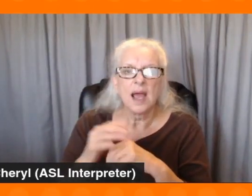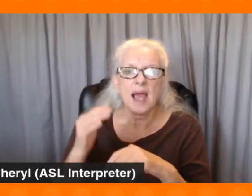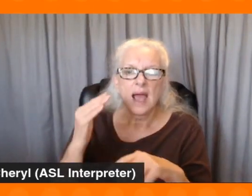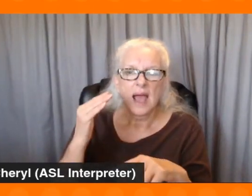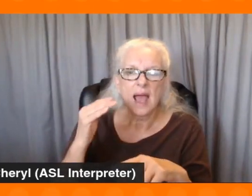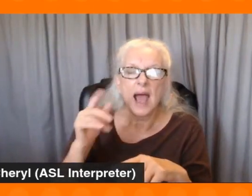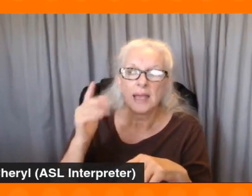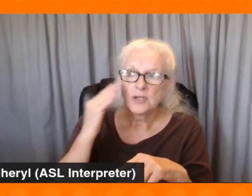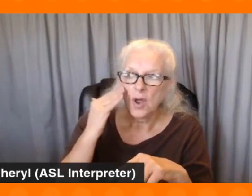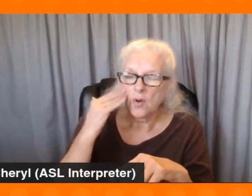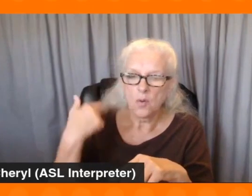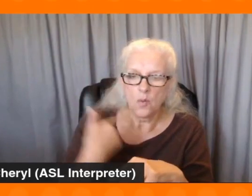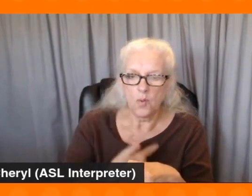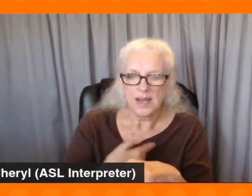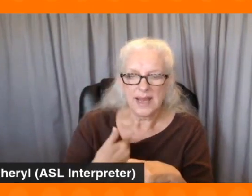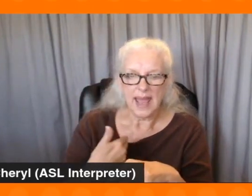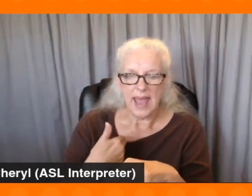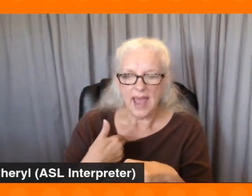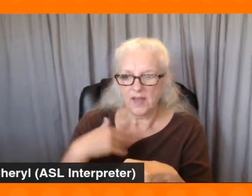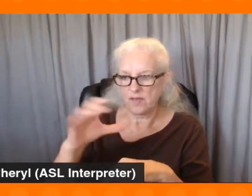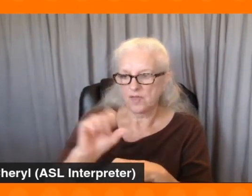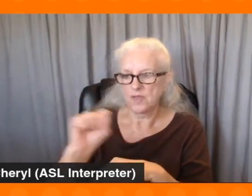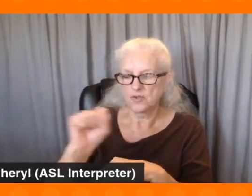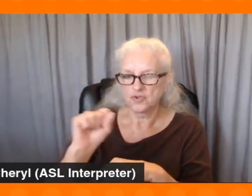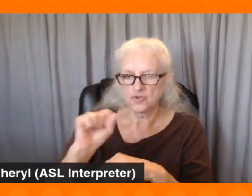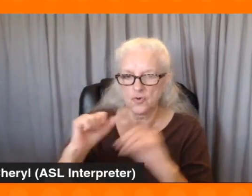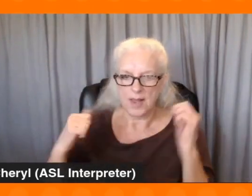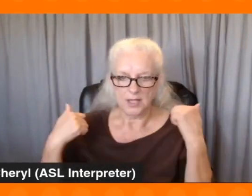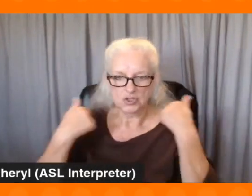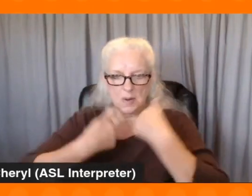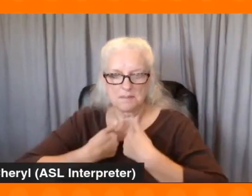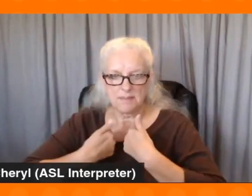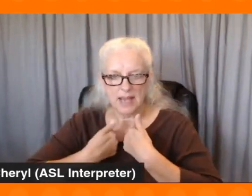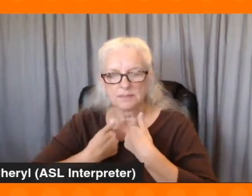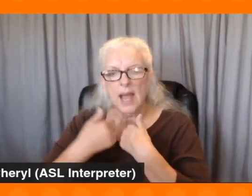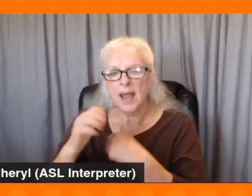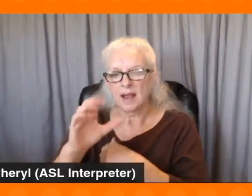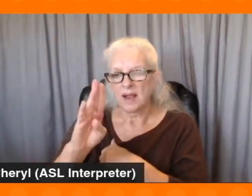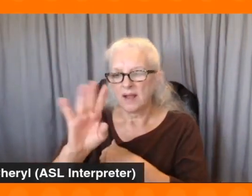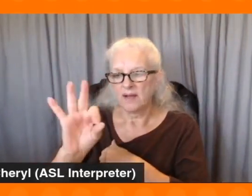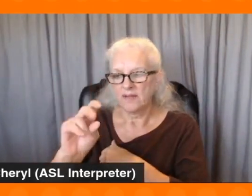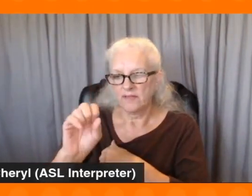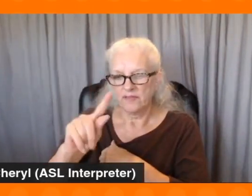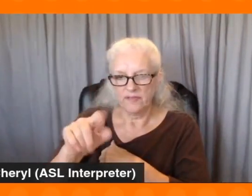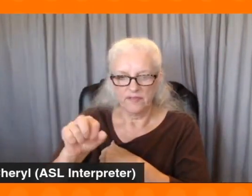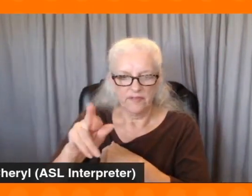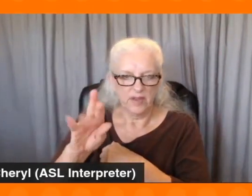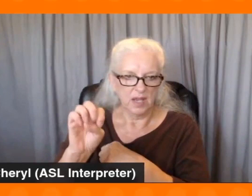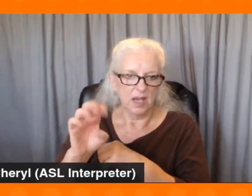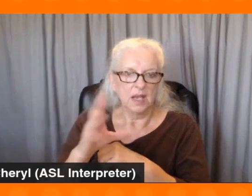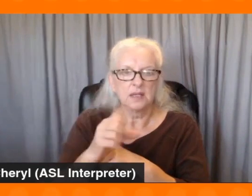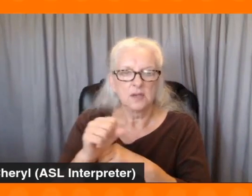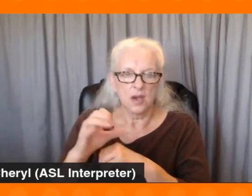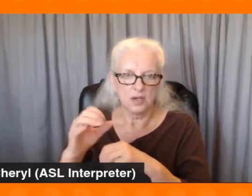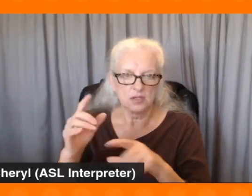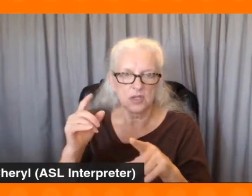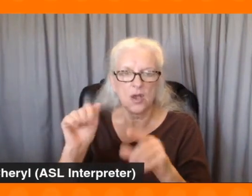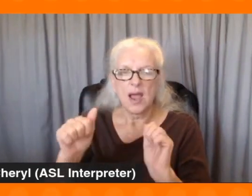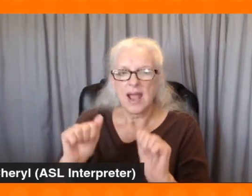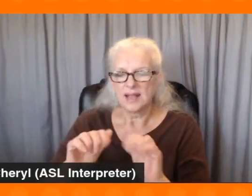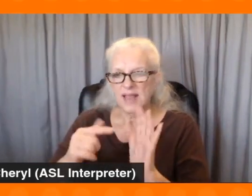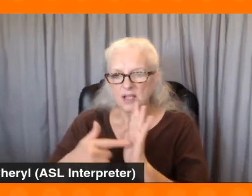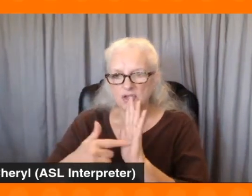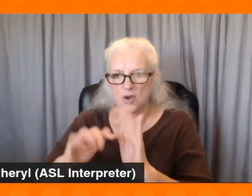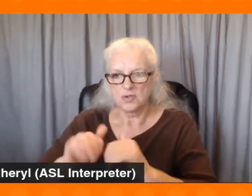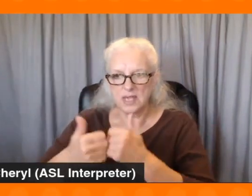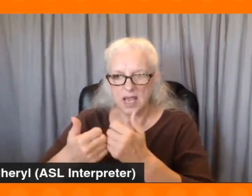backpack feature. So that's something that I know a lot of people are looking out for to really learn about, how you can build and